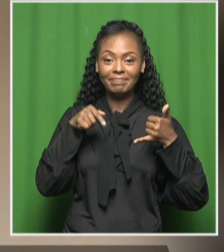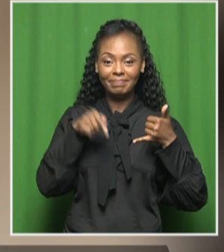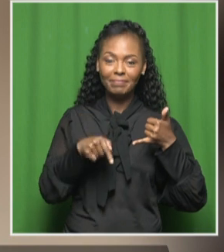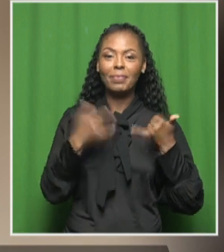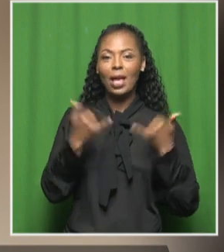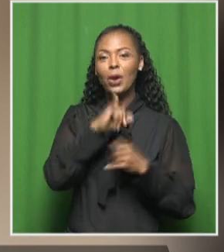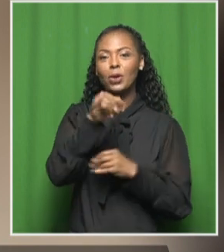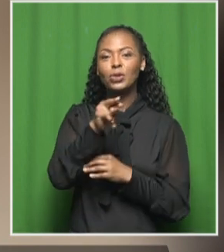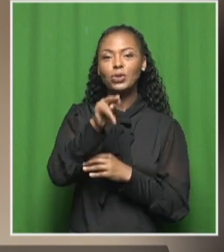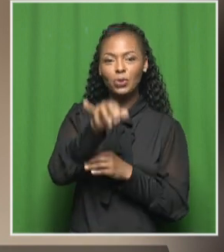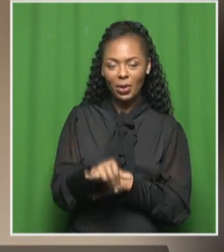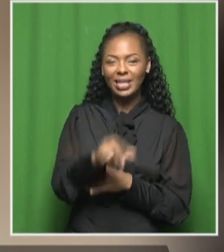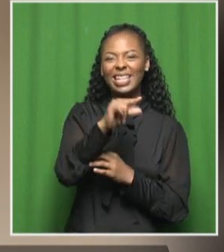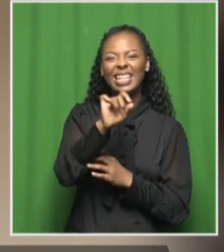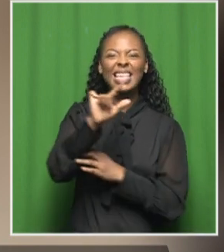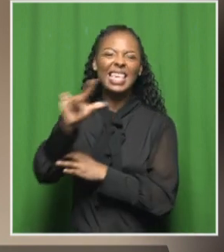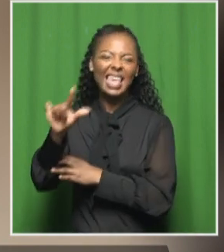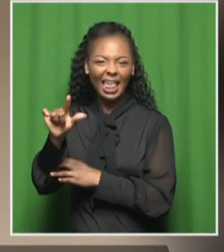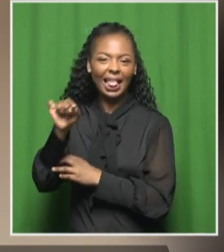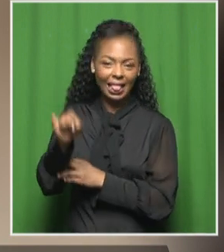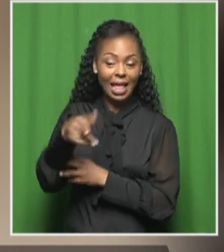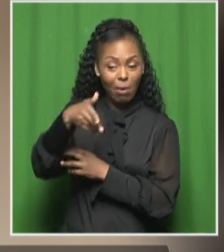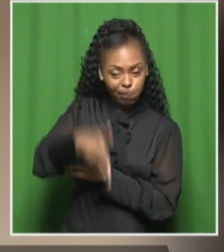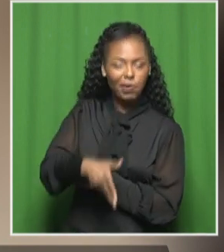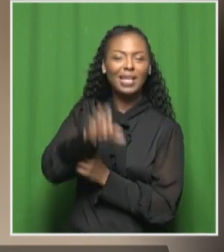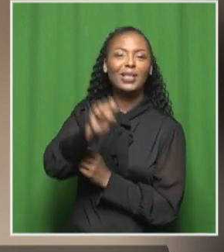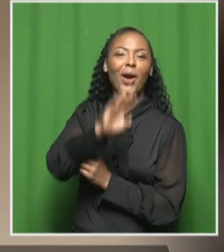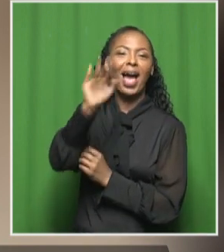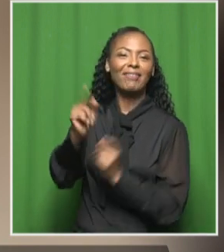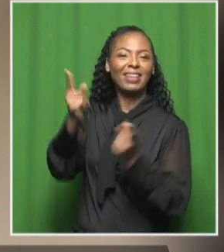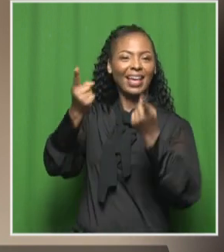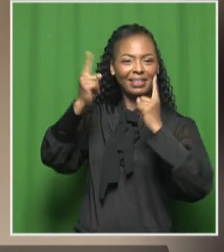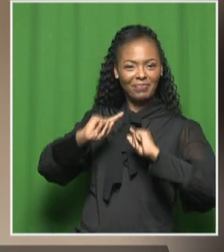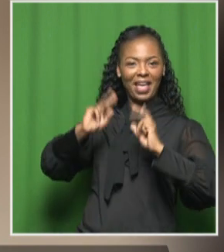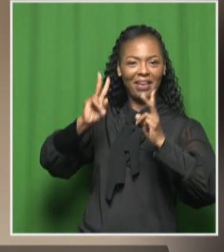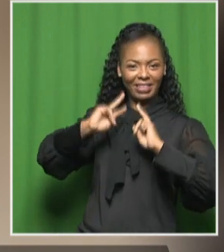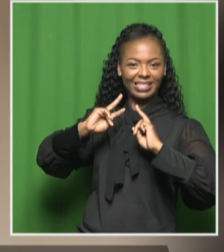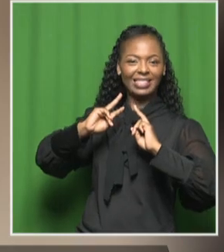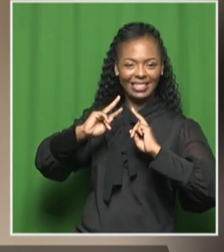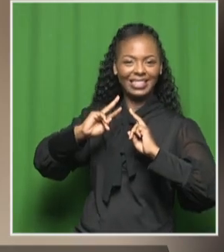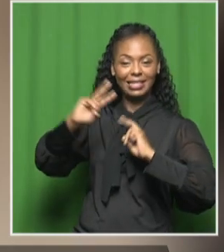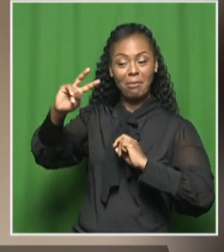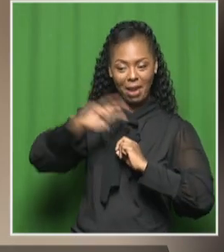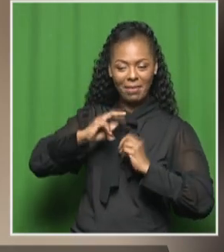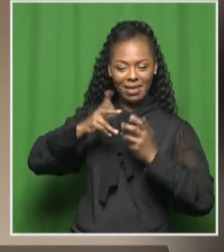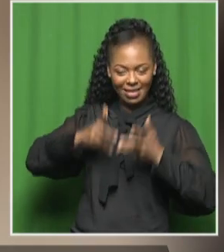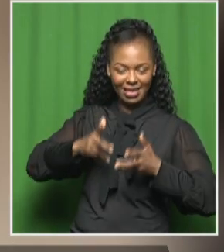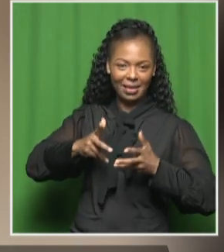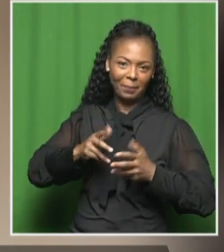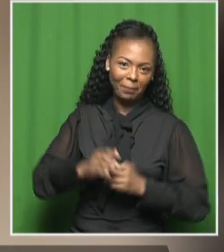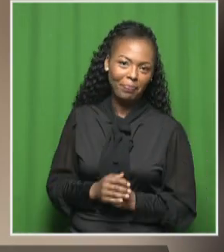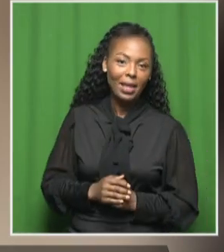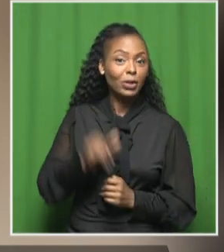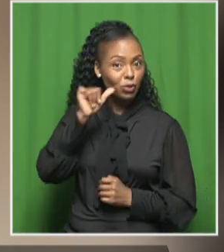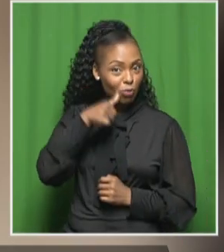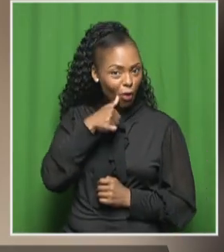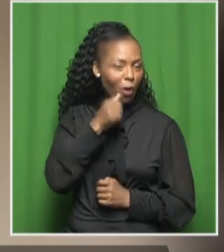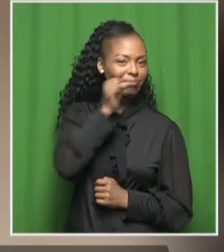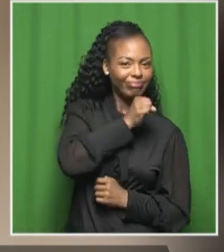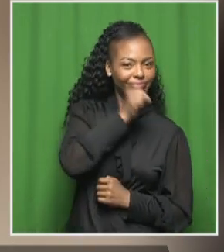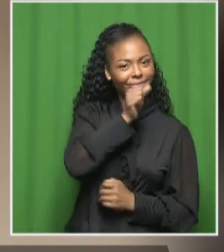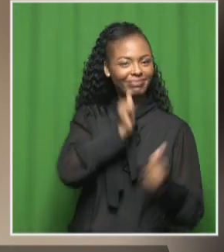Johnny Gill in the country. And this, of course, for his tour, his latest here in South Africa. And he'll be performing tomorrow and on